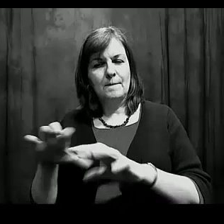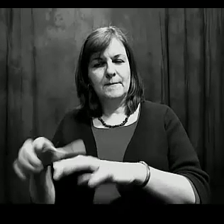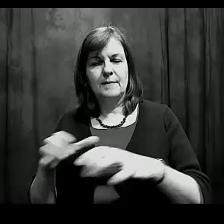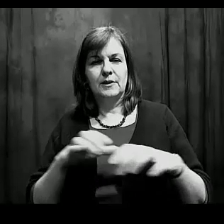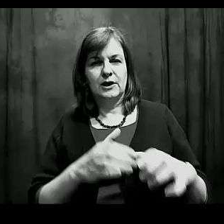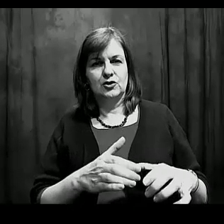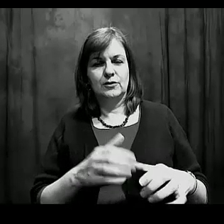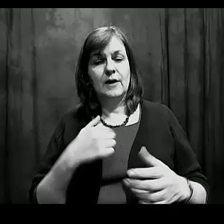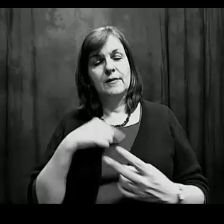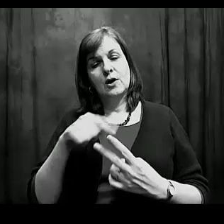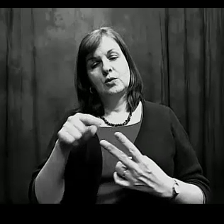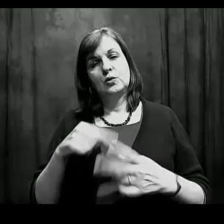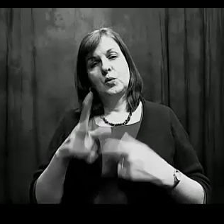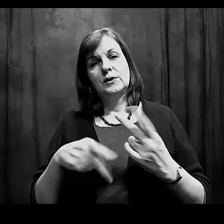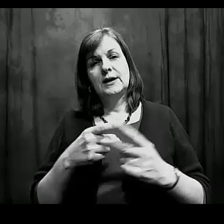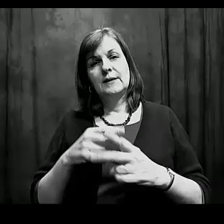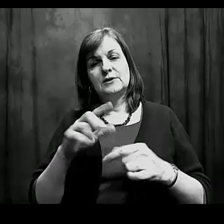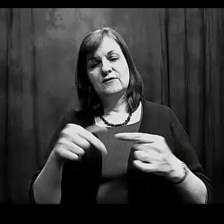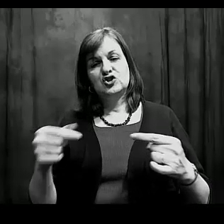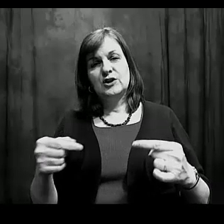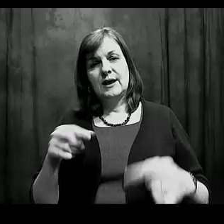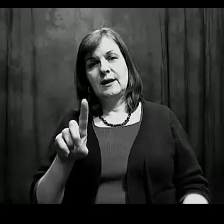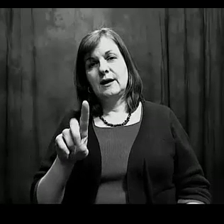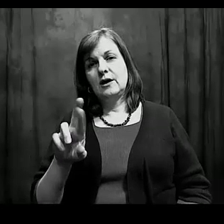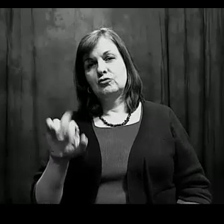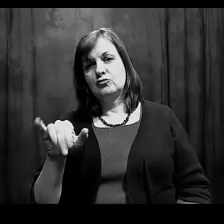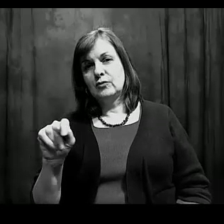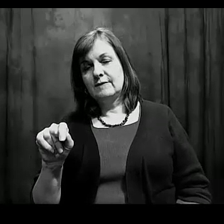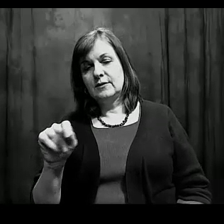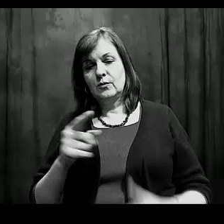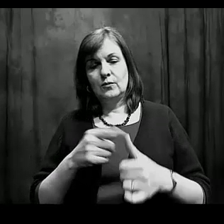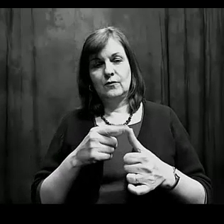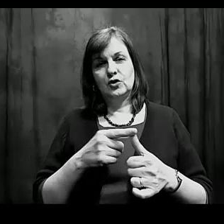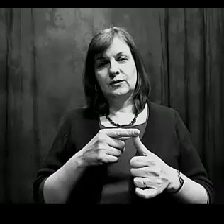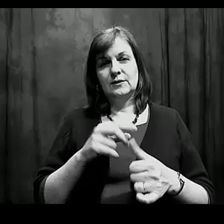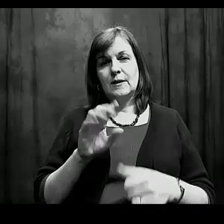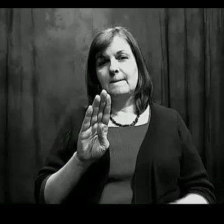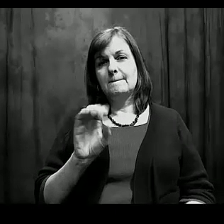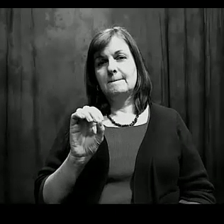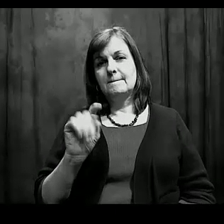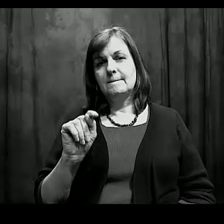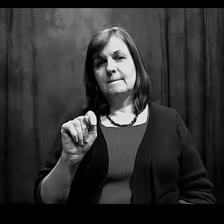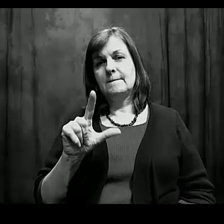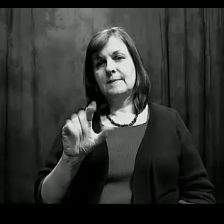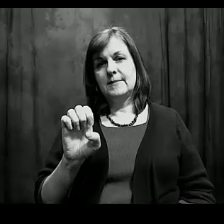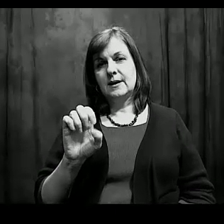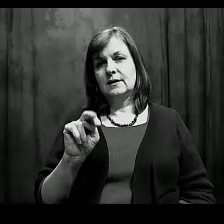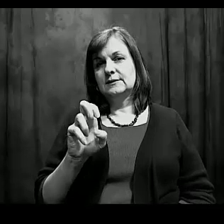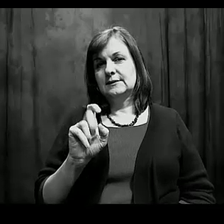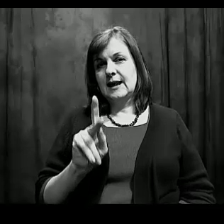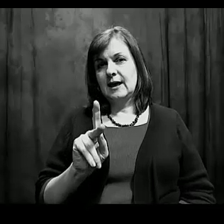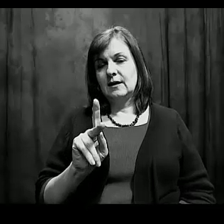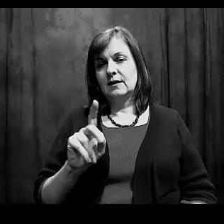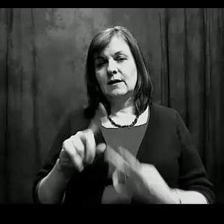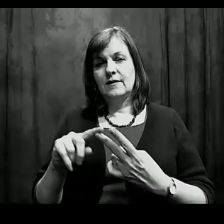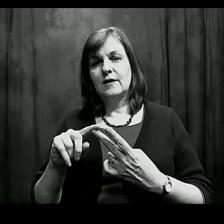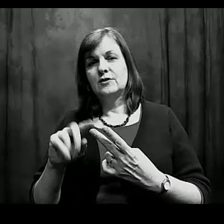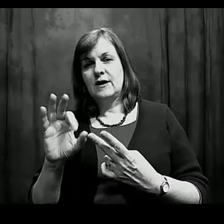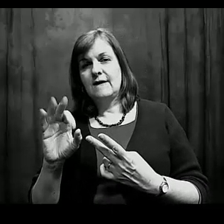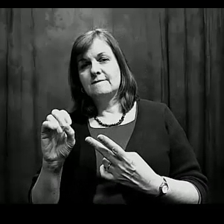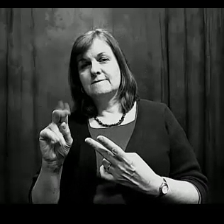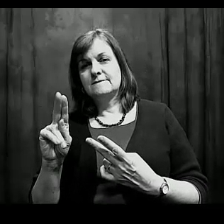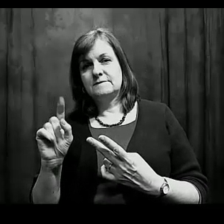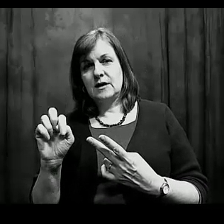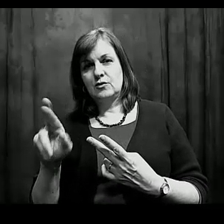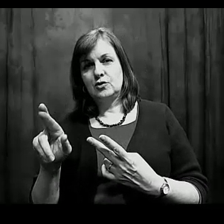particular. We've got two types of genetic drift we can go through. One is bottleneck. I mentioned this to you before. And one is